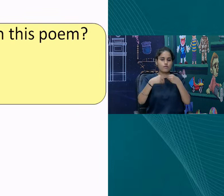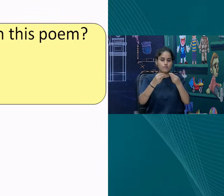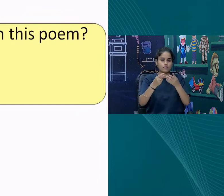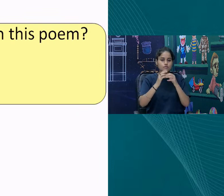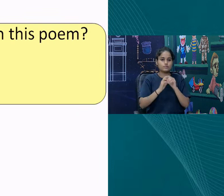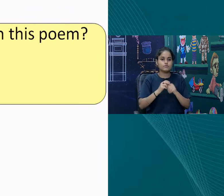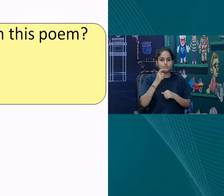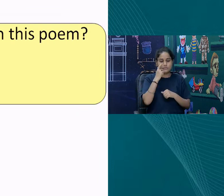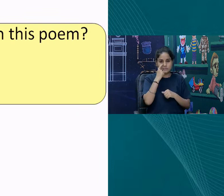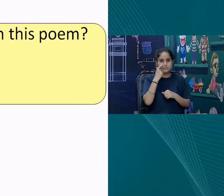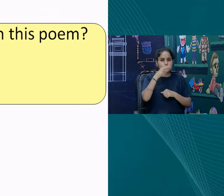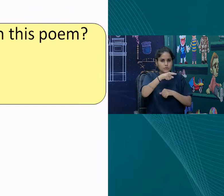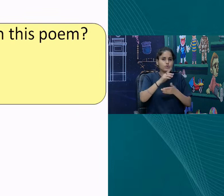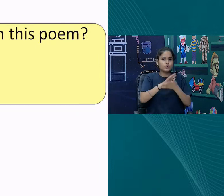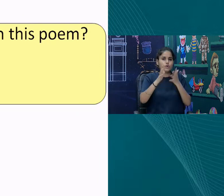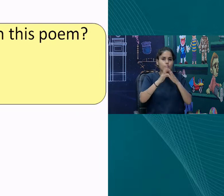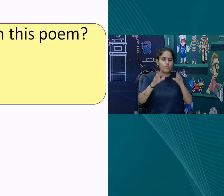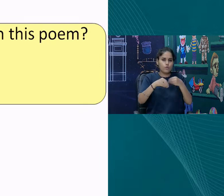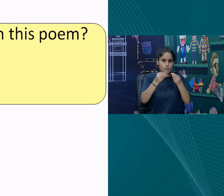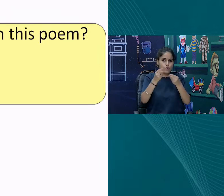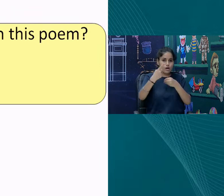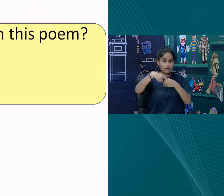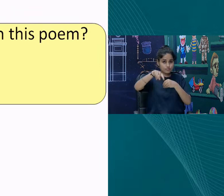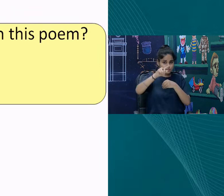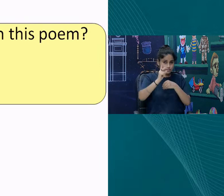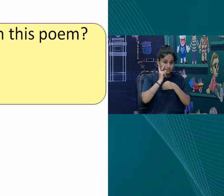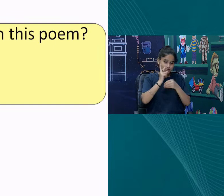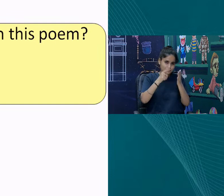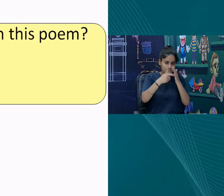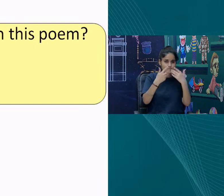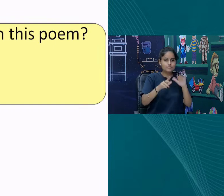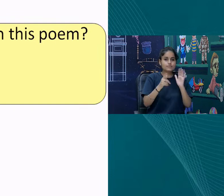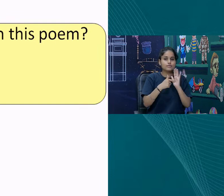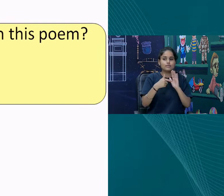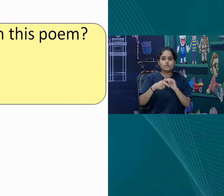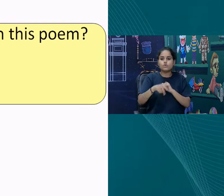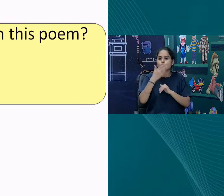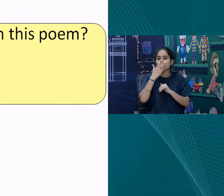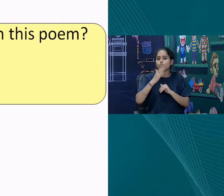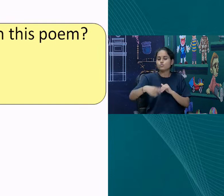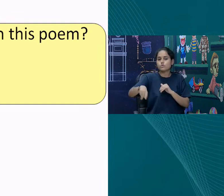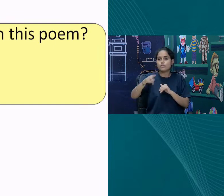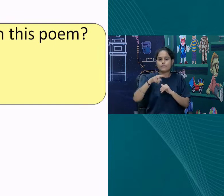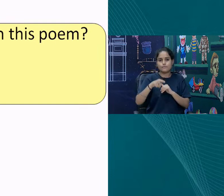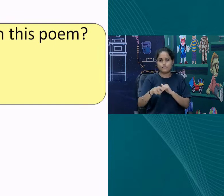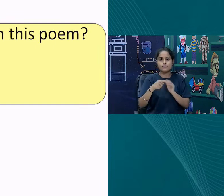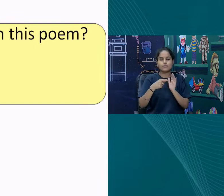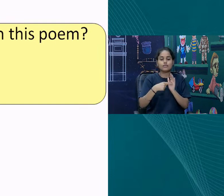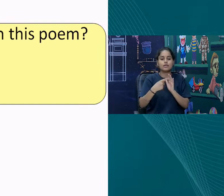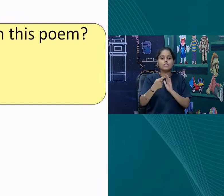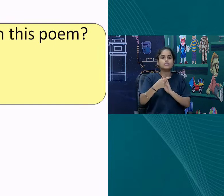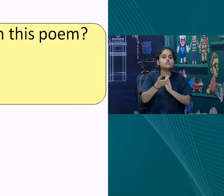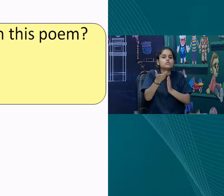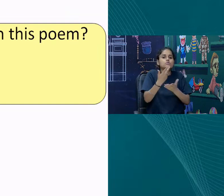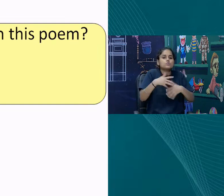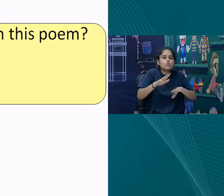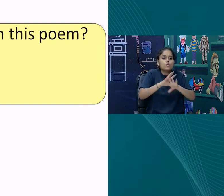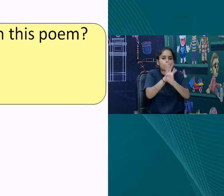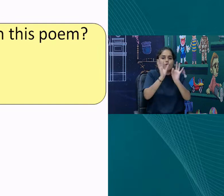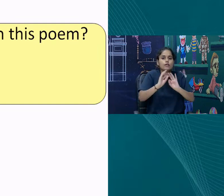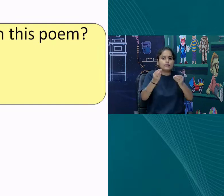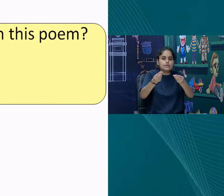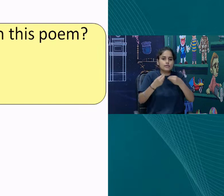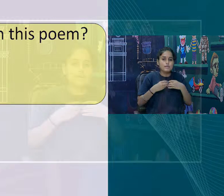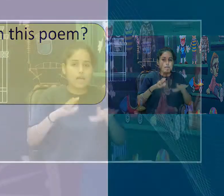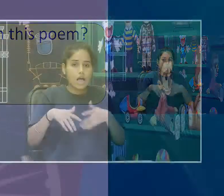So, this was the homework assignment assigned to you, viewers, and the children can certainly submit this assignment on the email